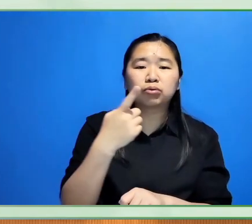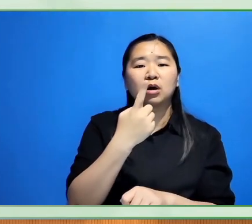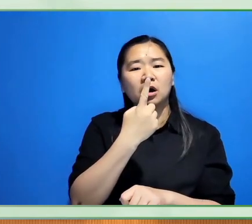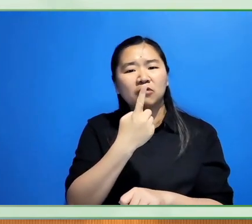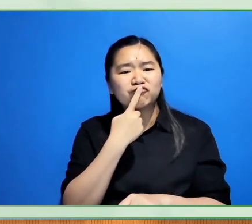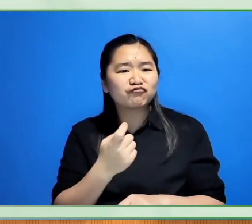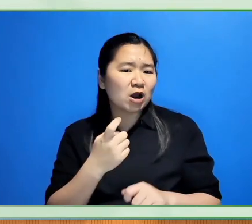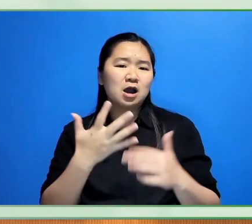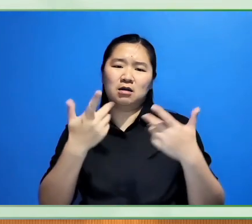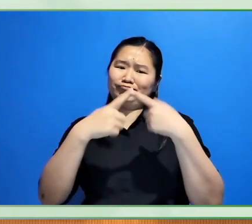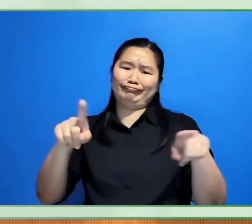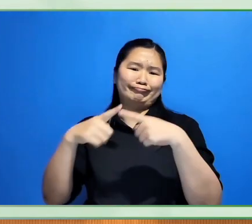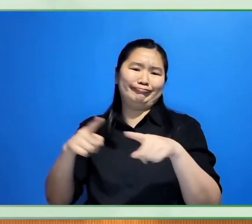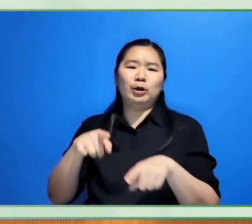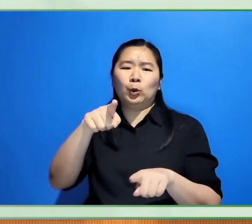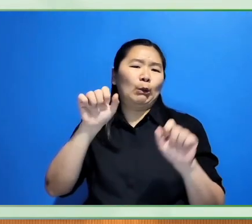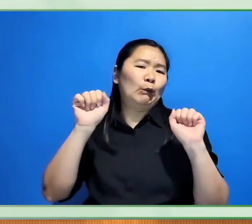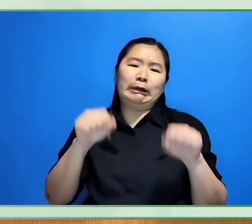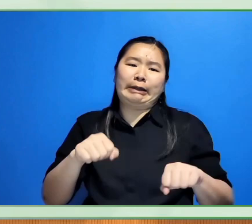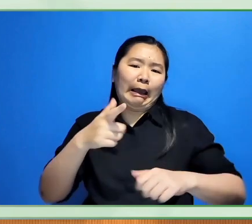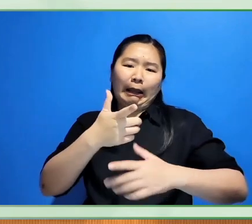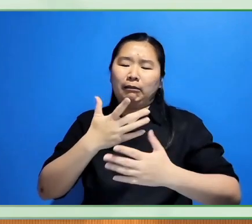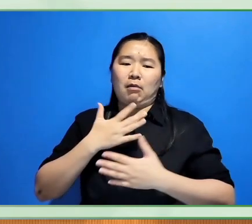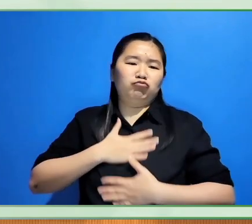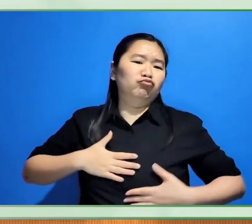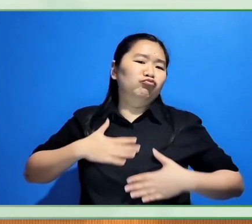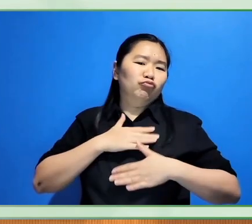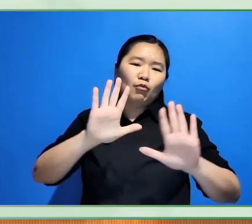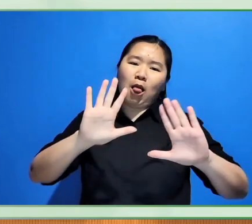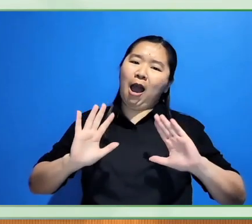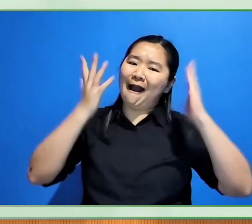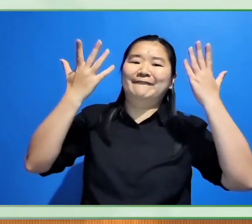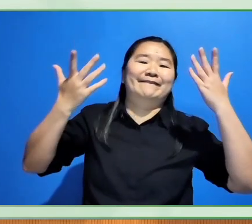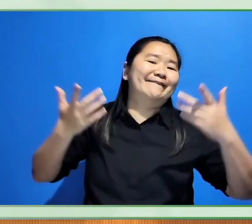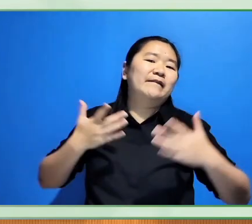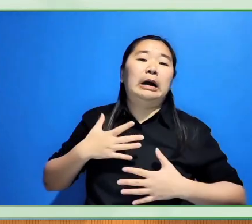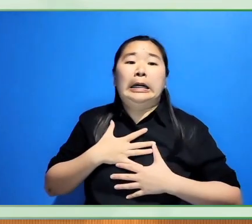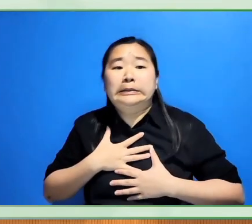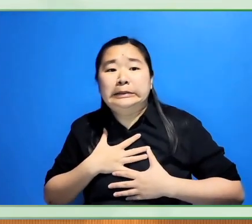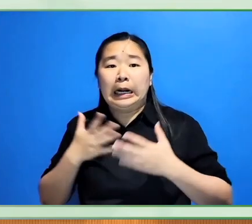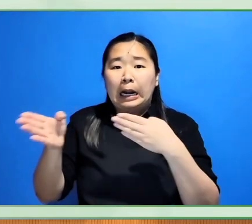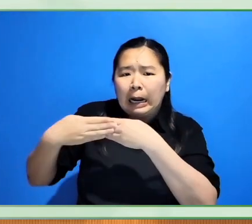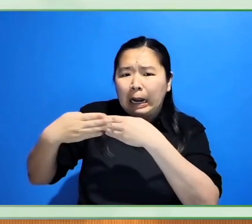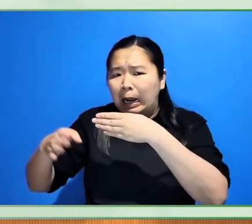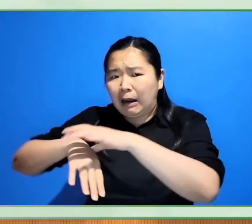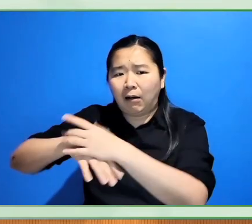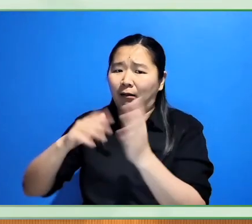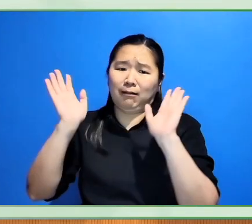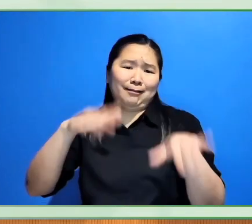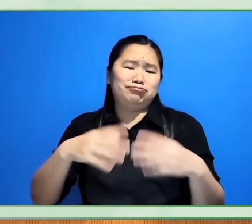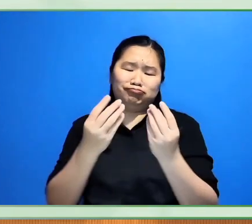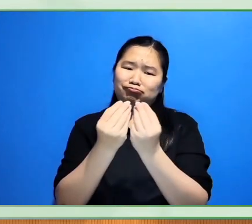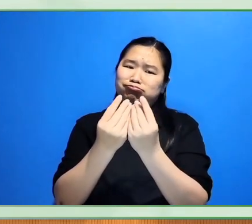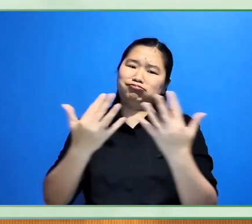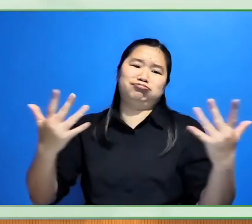calls, opening a door, etc. So it can be programmed, and it's connected, so you can still calibrate and configure and monitor the